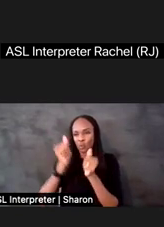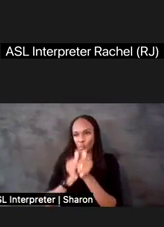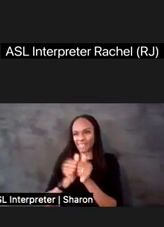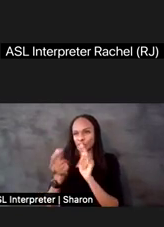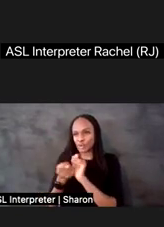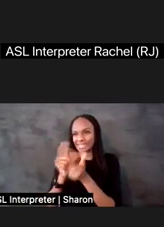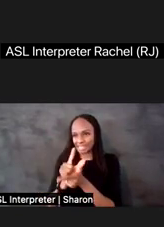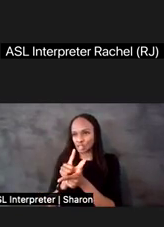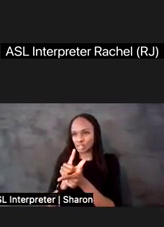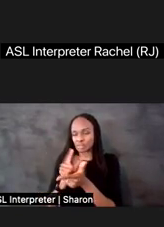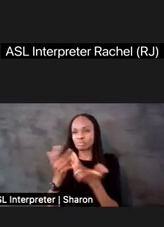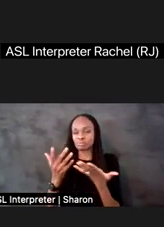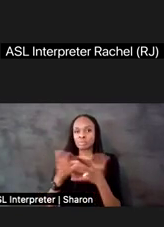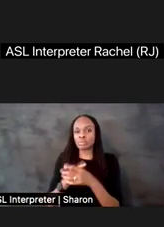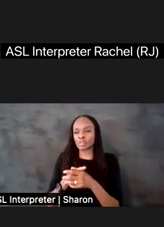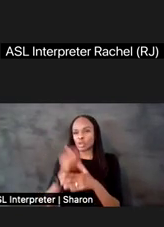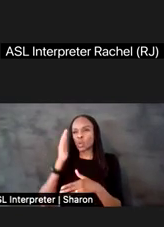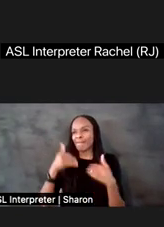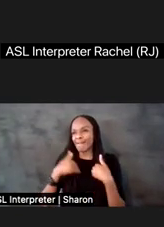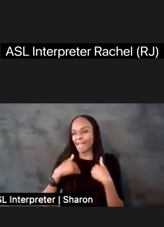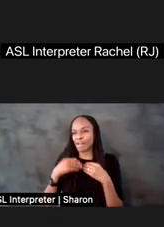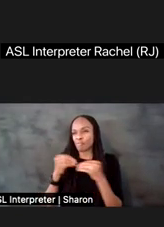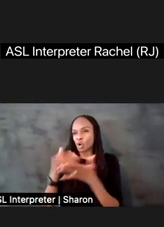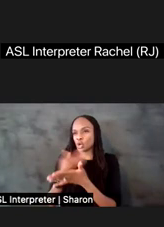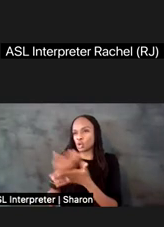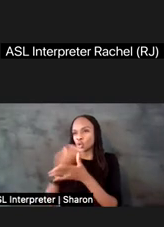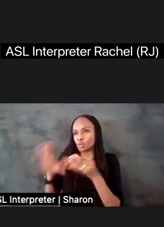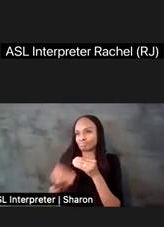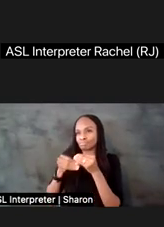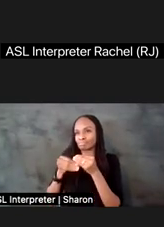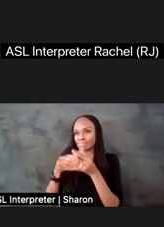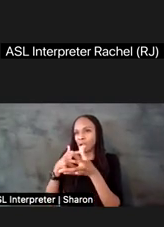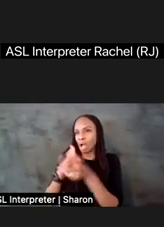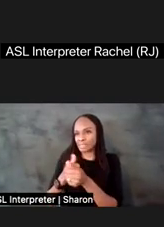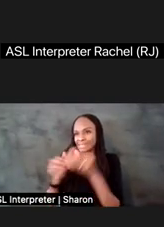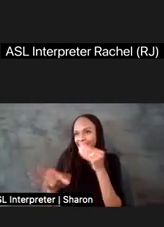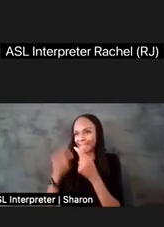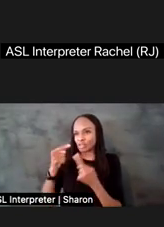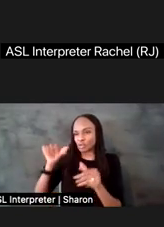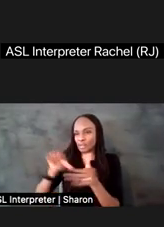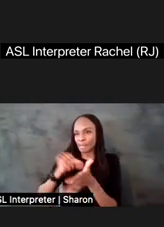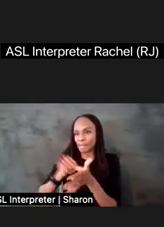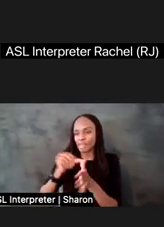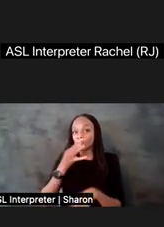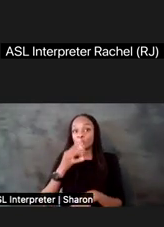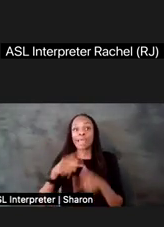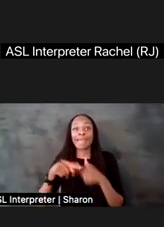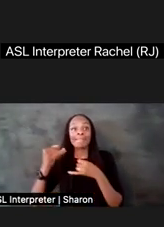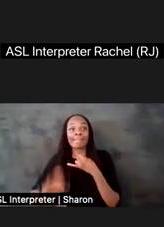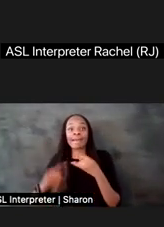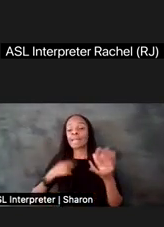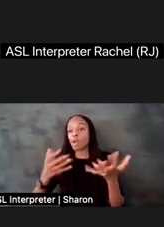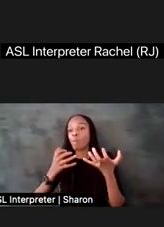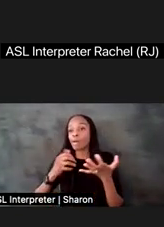And so that there'll be some updates added to this page soon. And then finally, I want to highlight our Media Awards program.